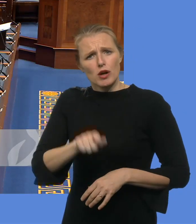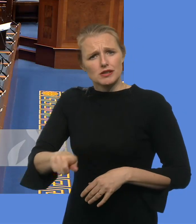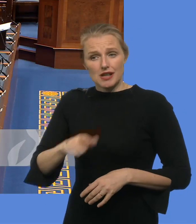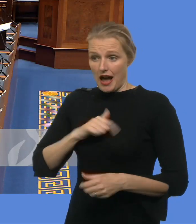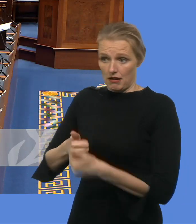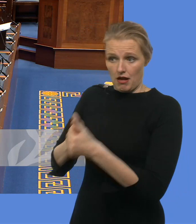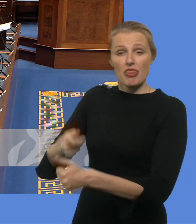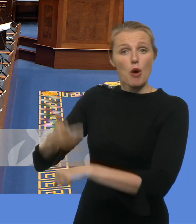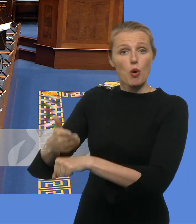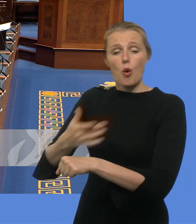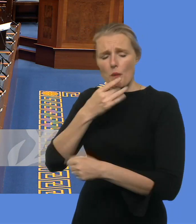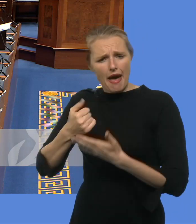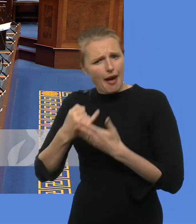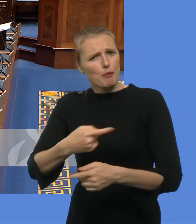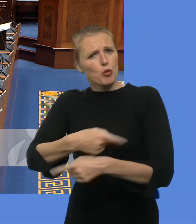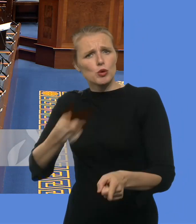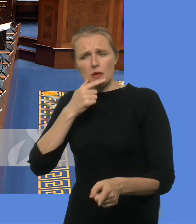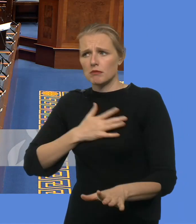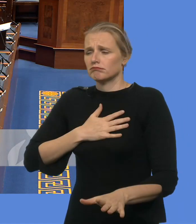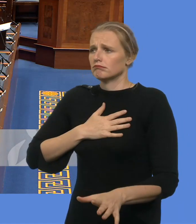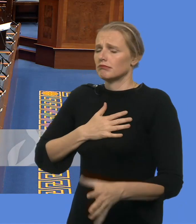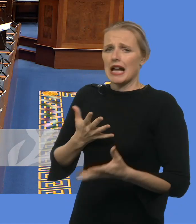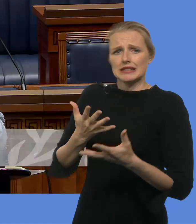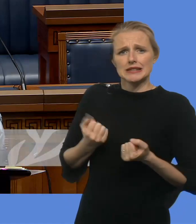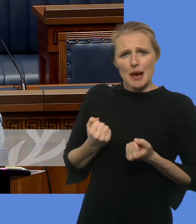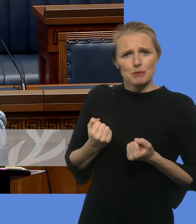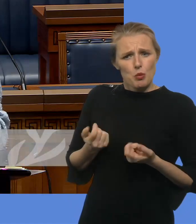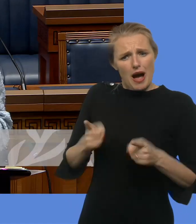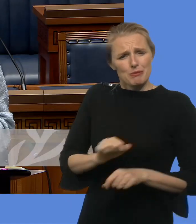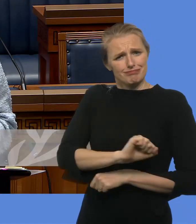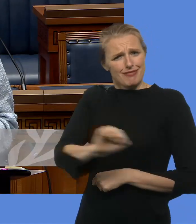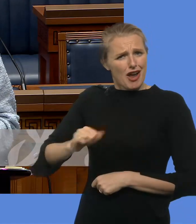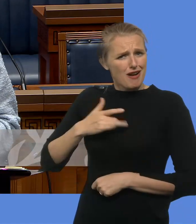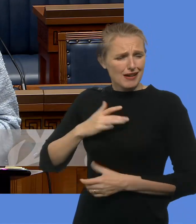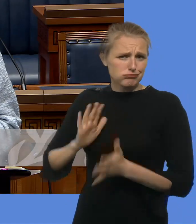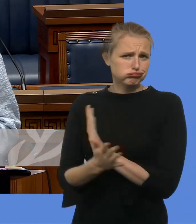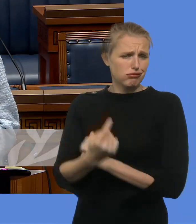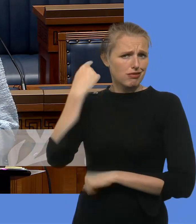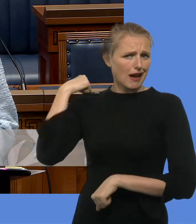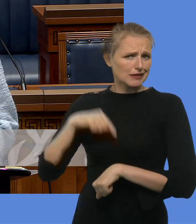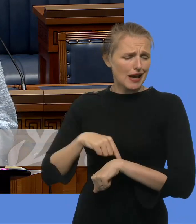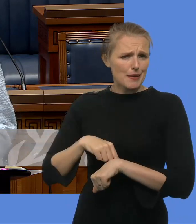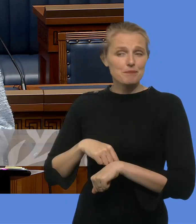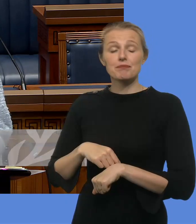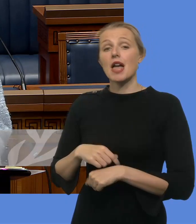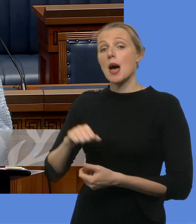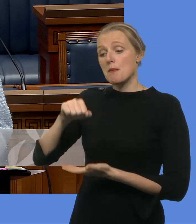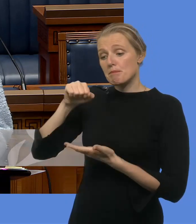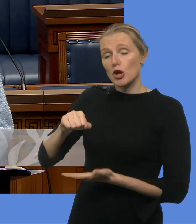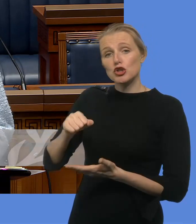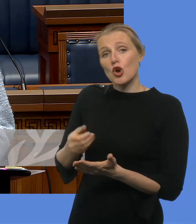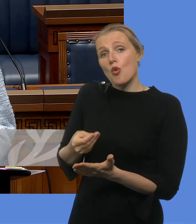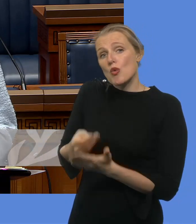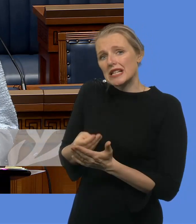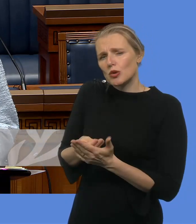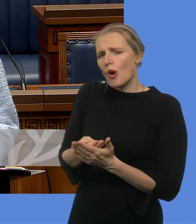help those people come to terms with the devastating impact that it had on their lives. Budgets and resources have been reprioritised within